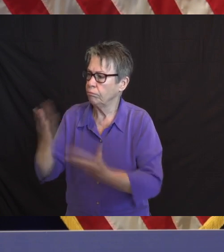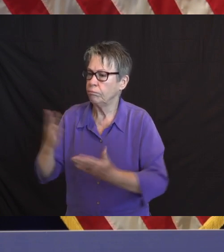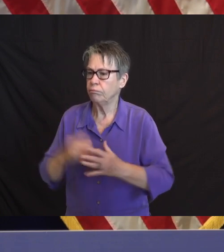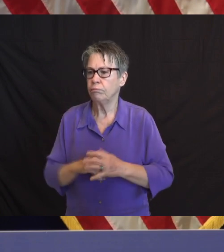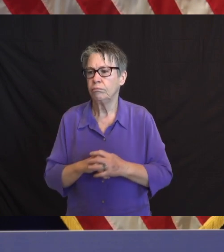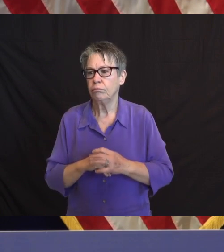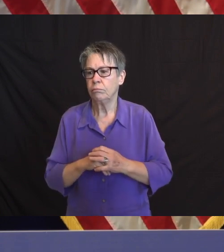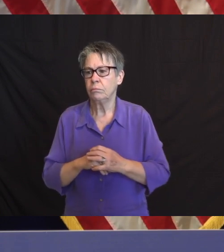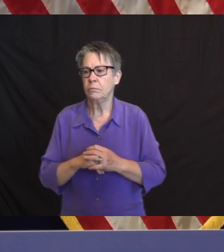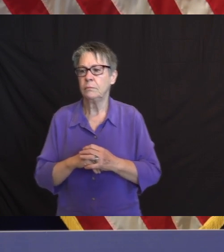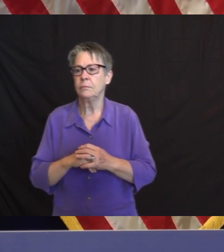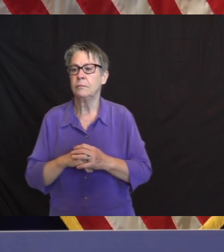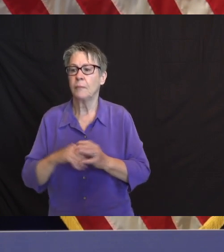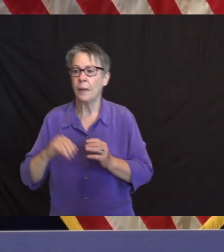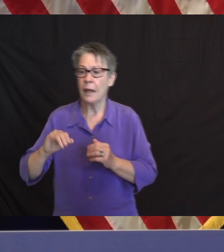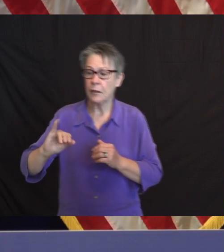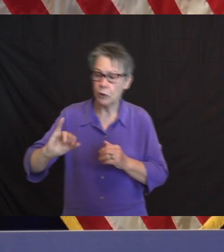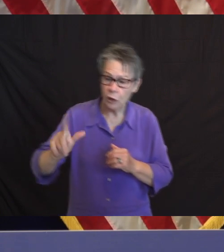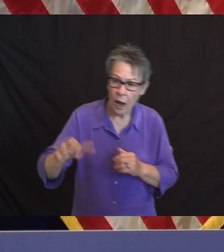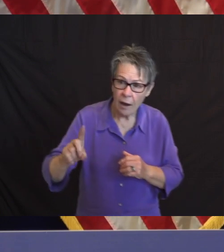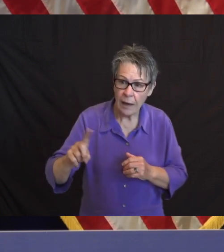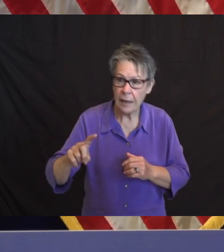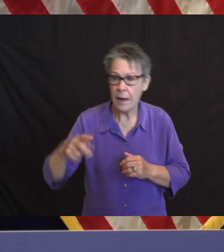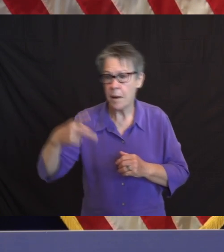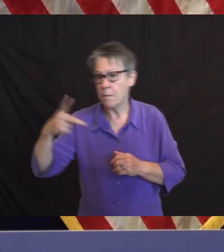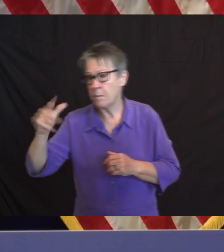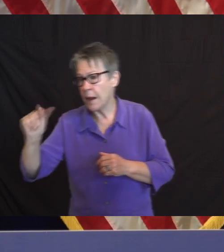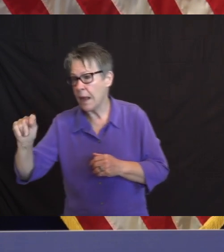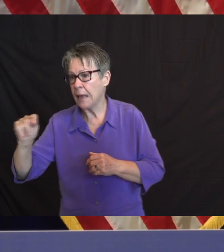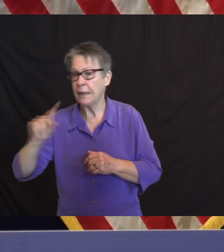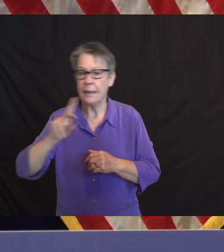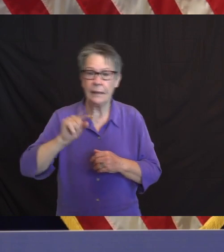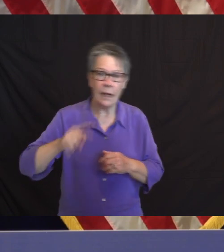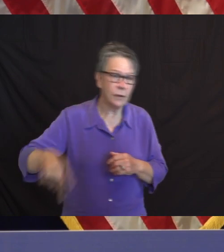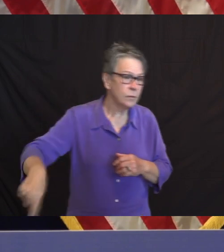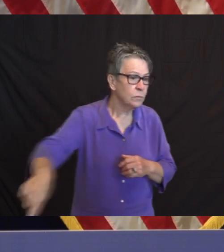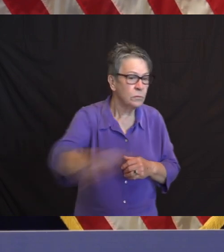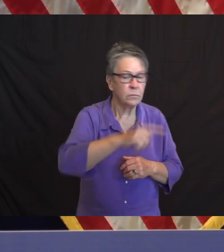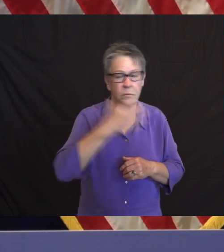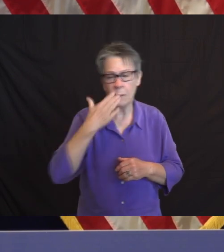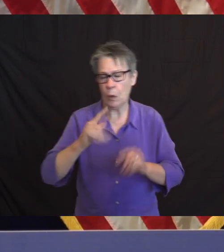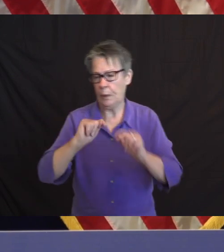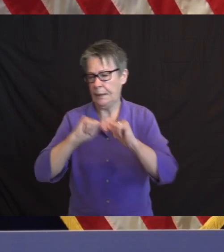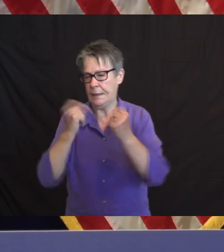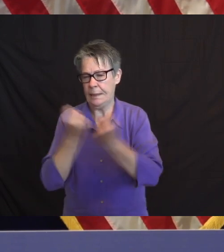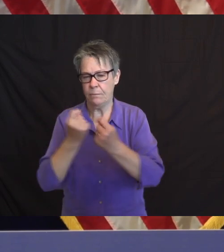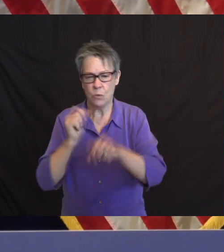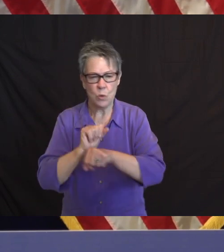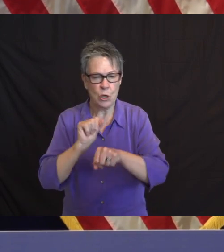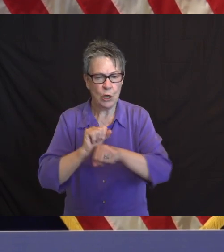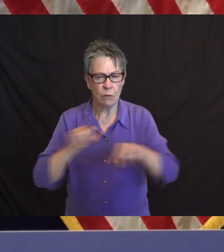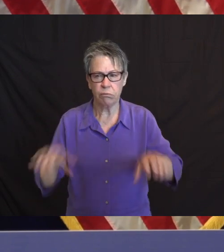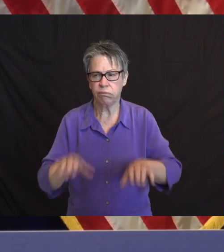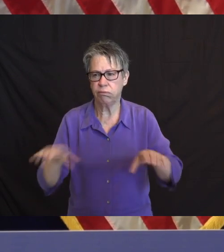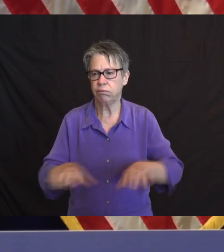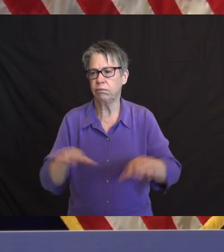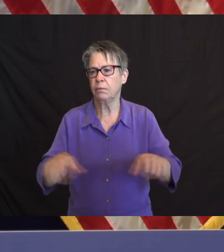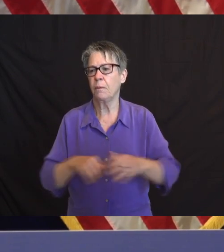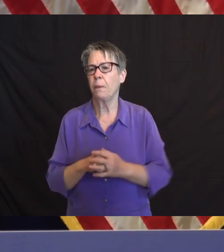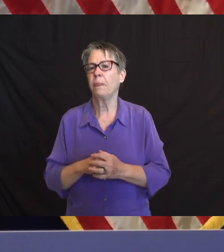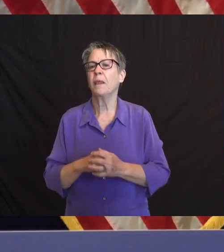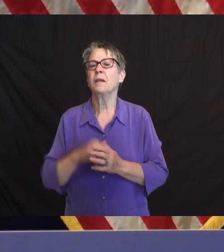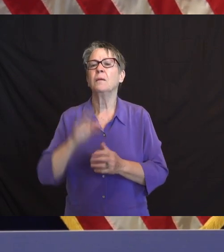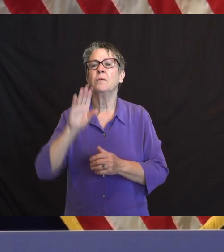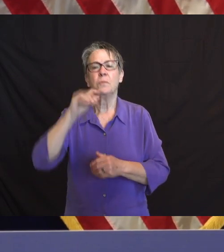Matt and Dan and the whole team here. Again, we'll be with you at 1 o'clock tomorrow unless you hear otherwise. And